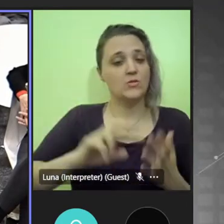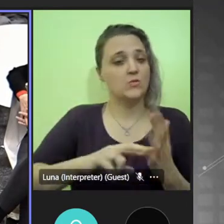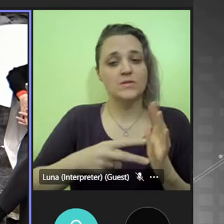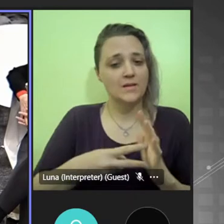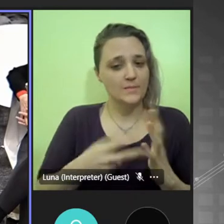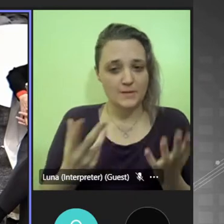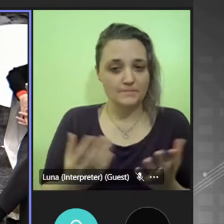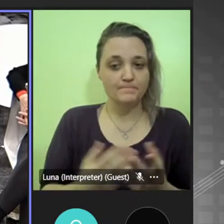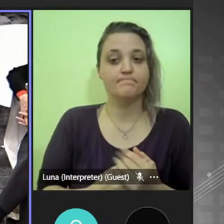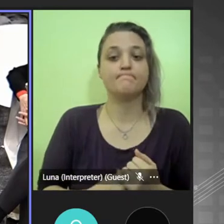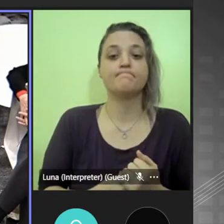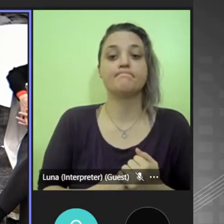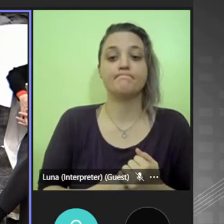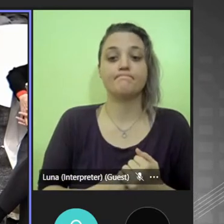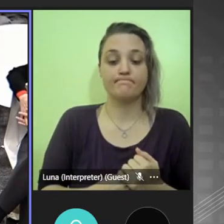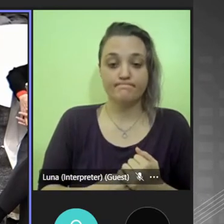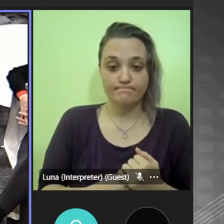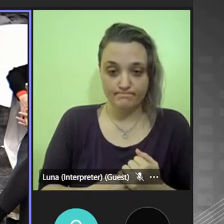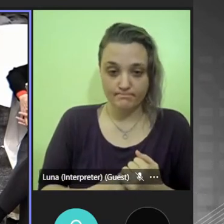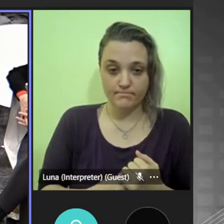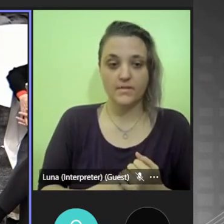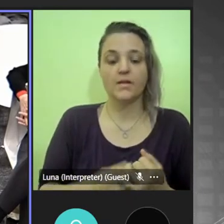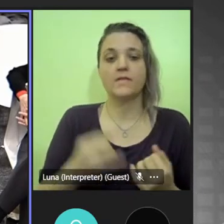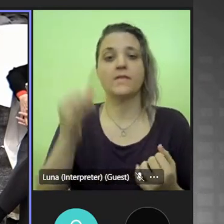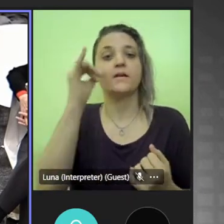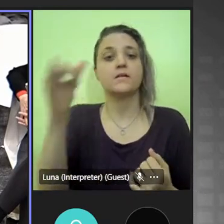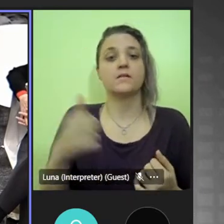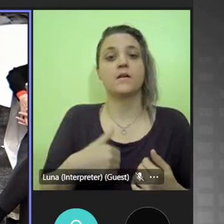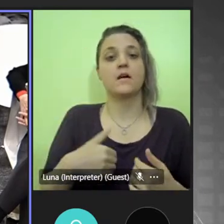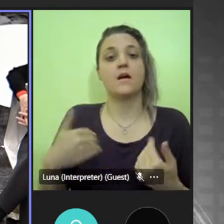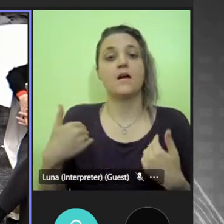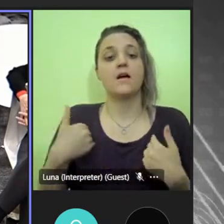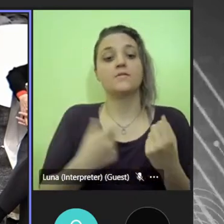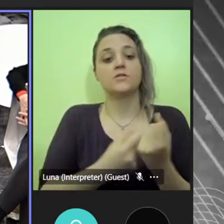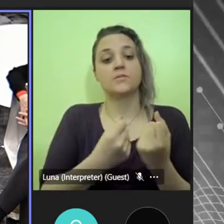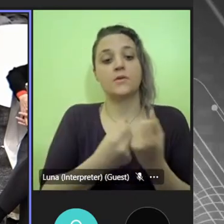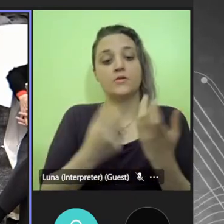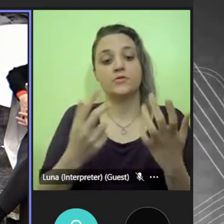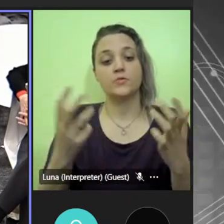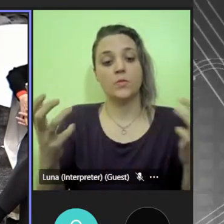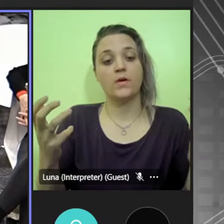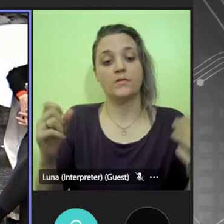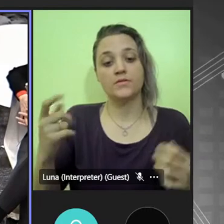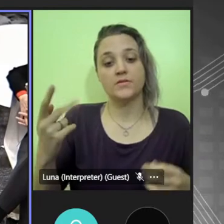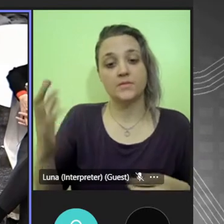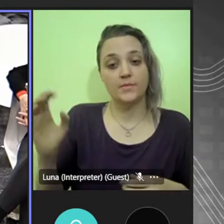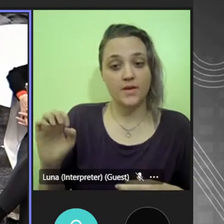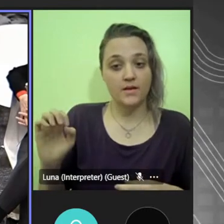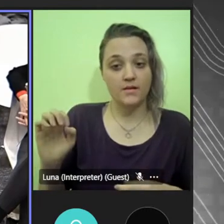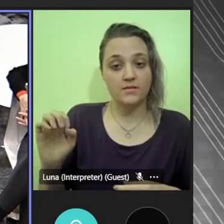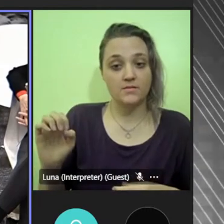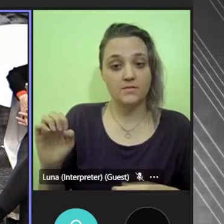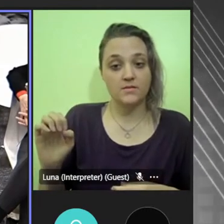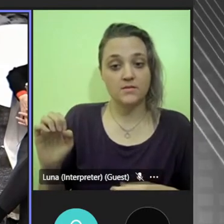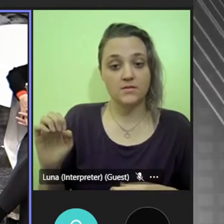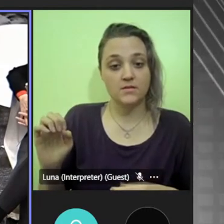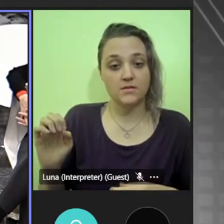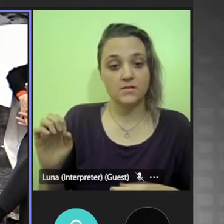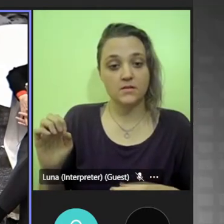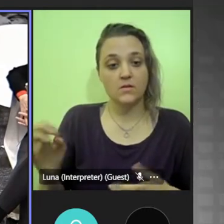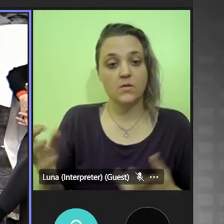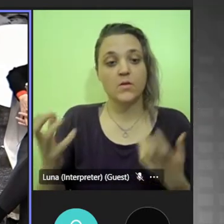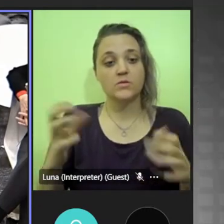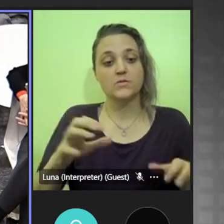Factor what I mean by that is um with this idea that I have a sponsors you know one foot space on bus